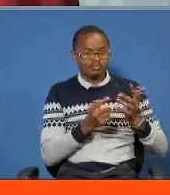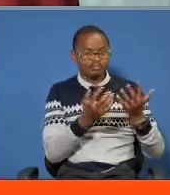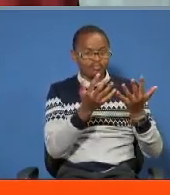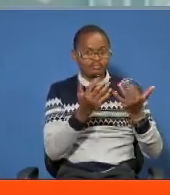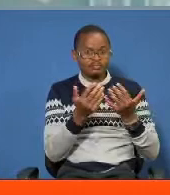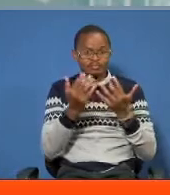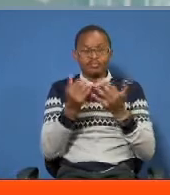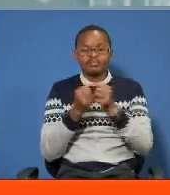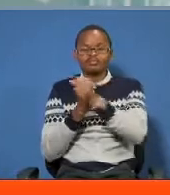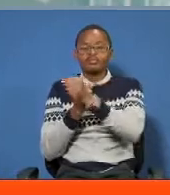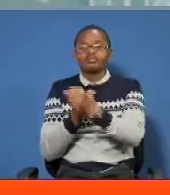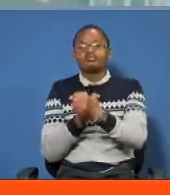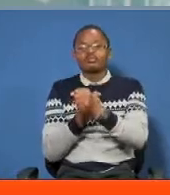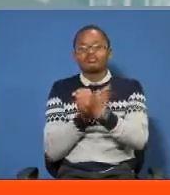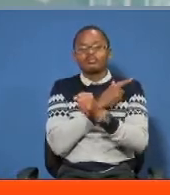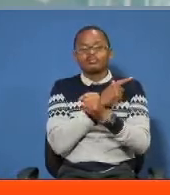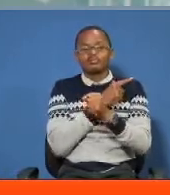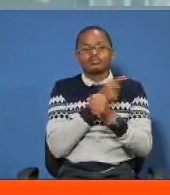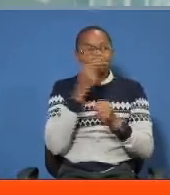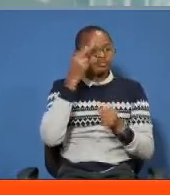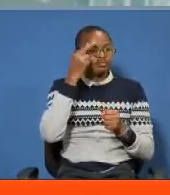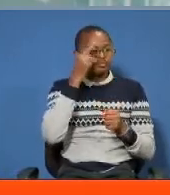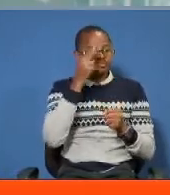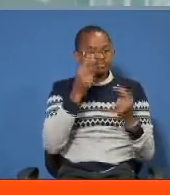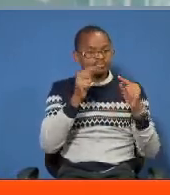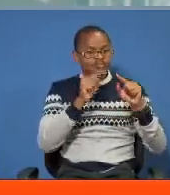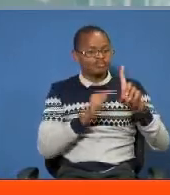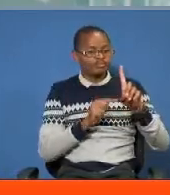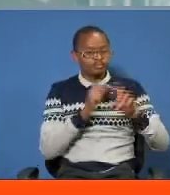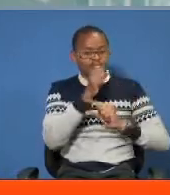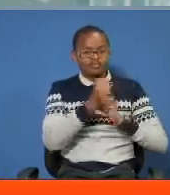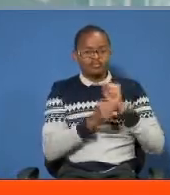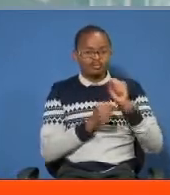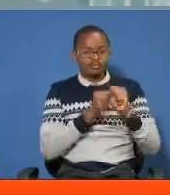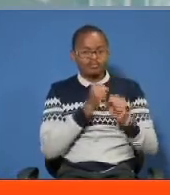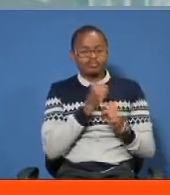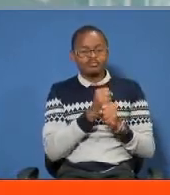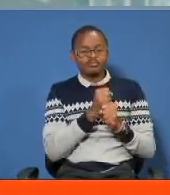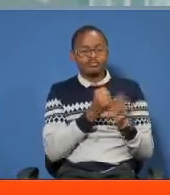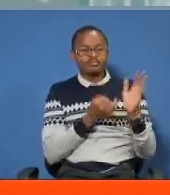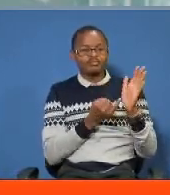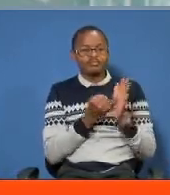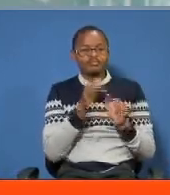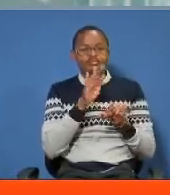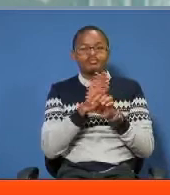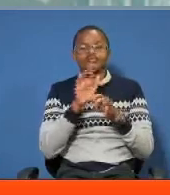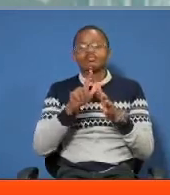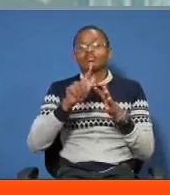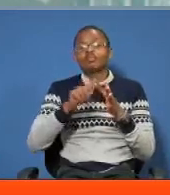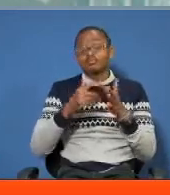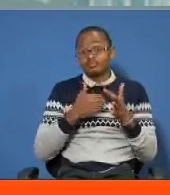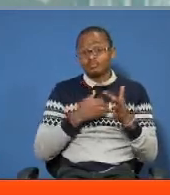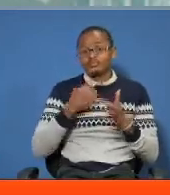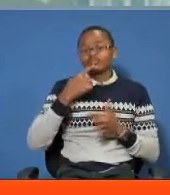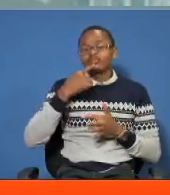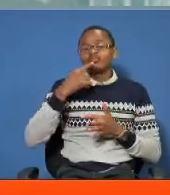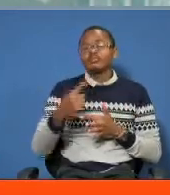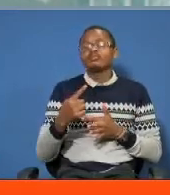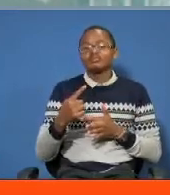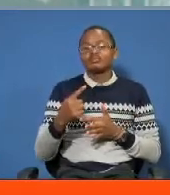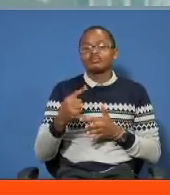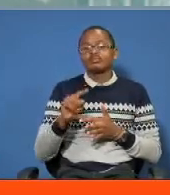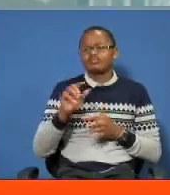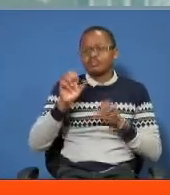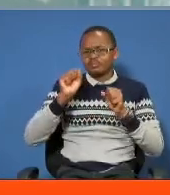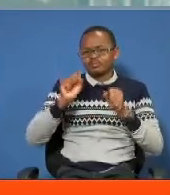started attracting you know, support, and I'm seeing that in the coming 1 year or so, we'll have scaled a lot. Then I also have to say